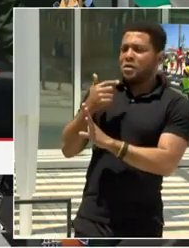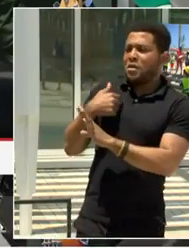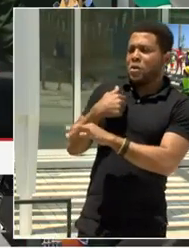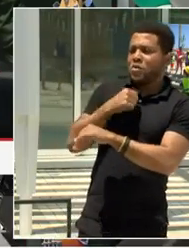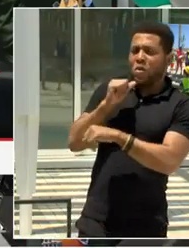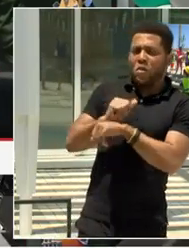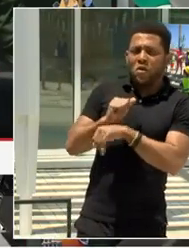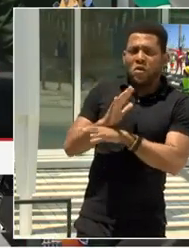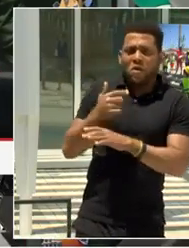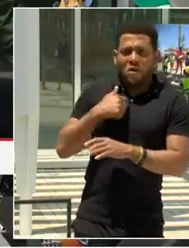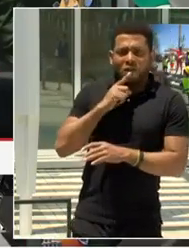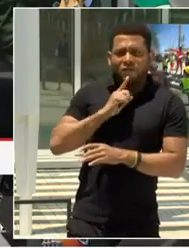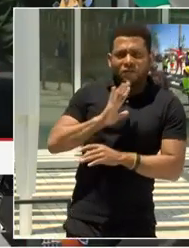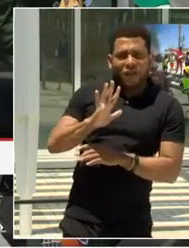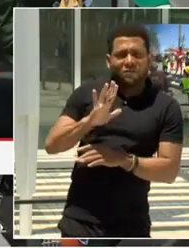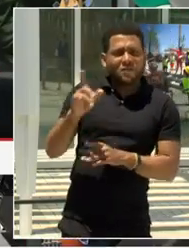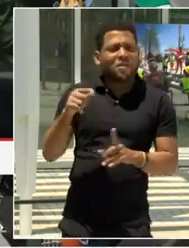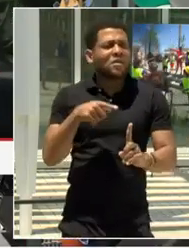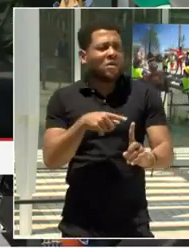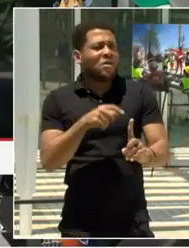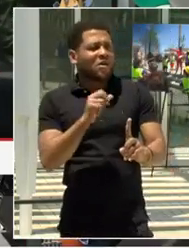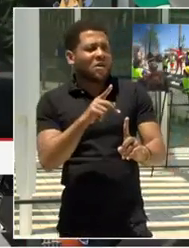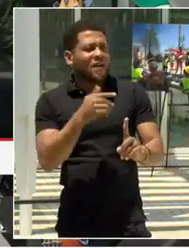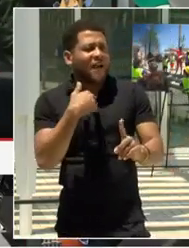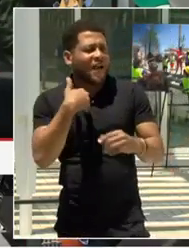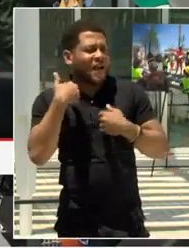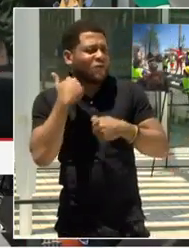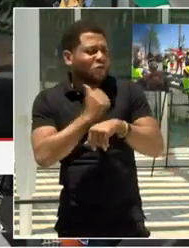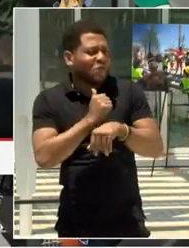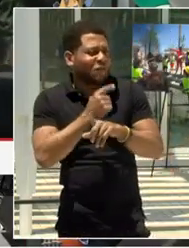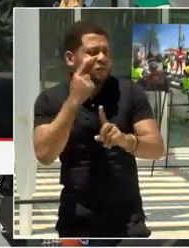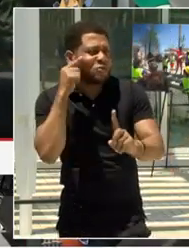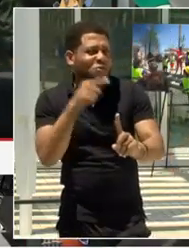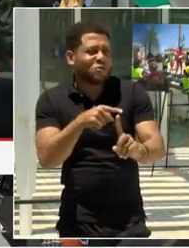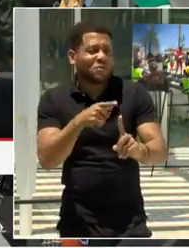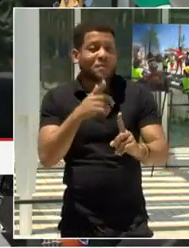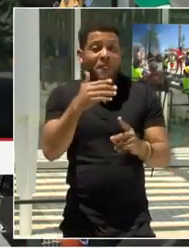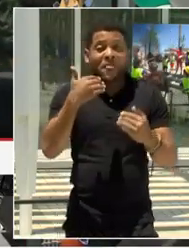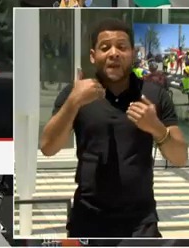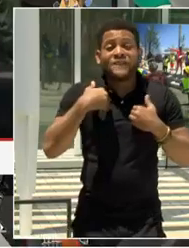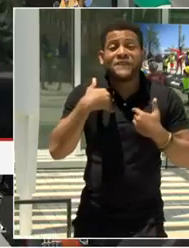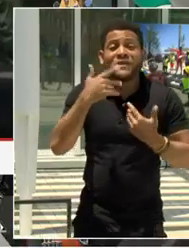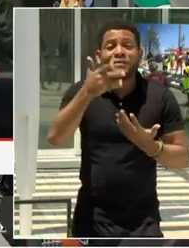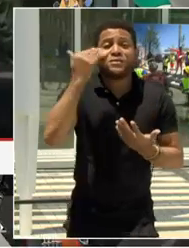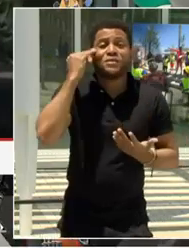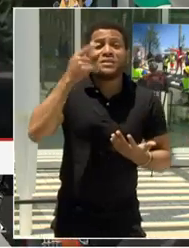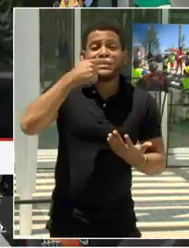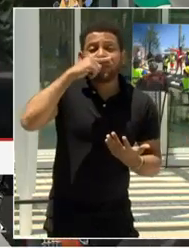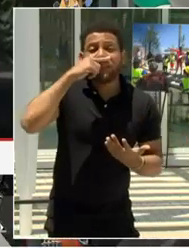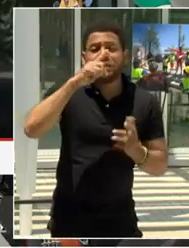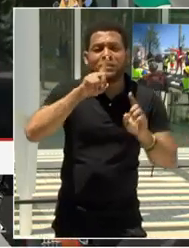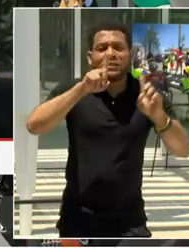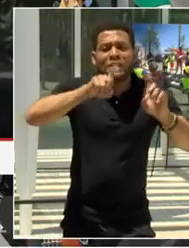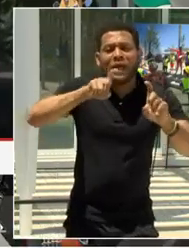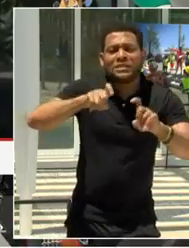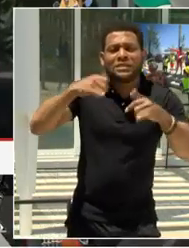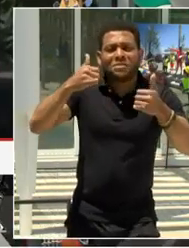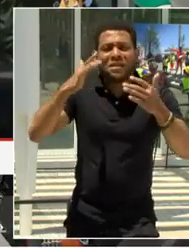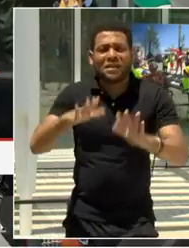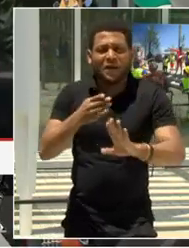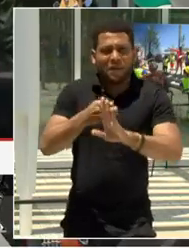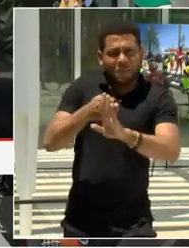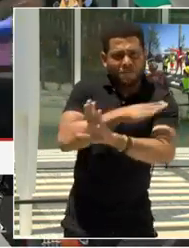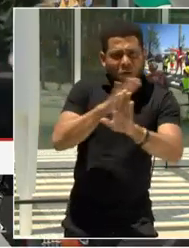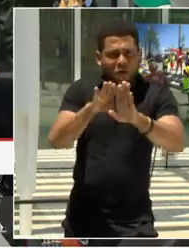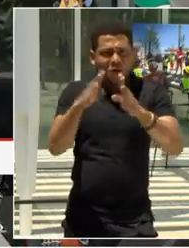activated our Kids Playground Testers. We've tested 3 playgrounds that have since opened, and we've had over 100 young